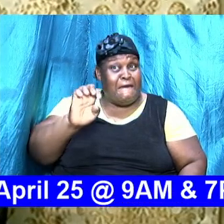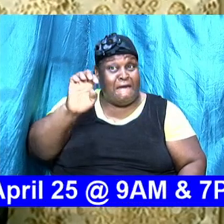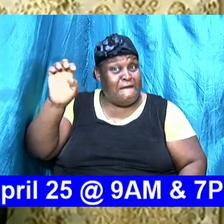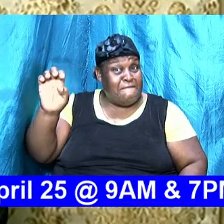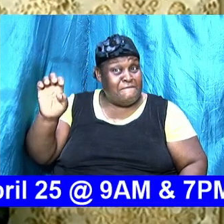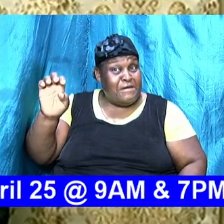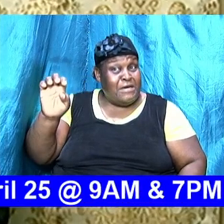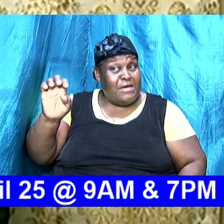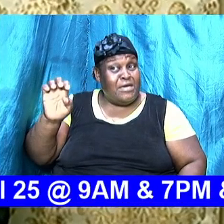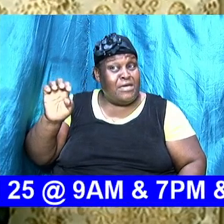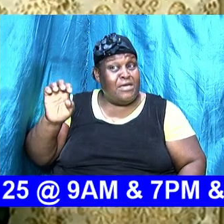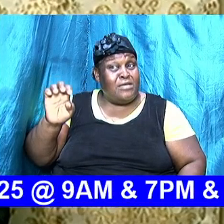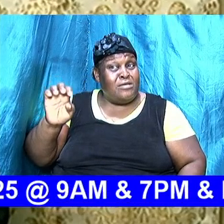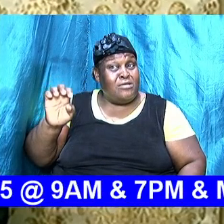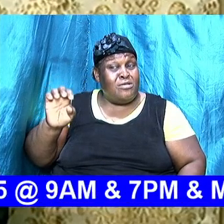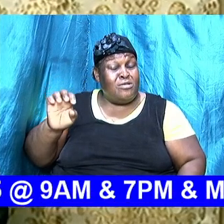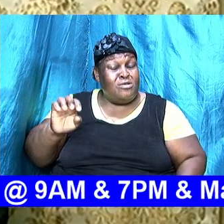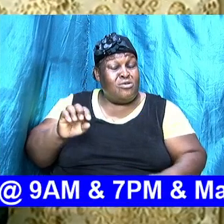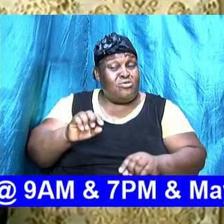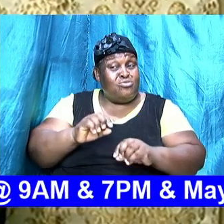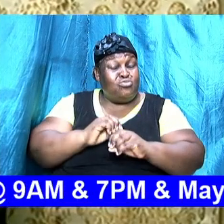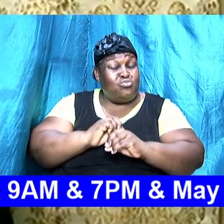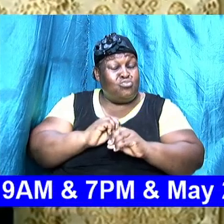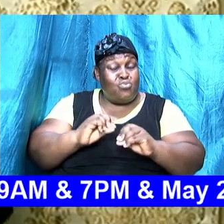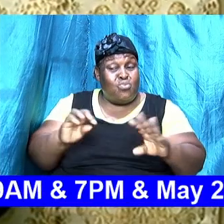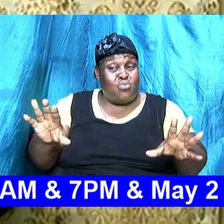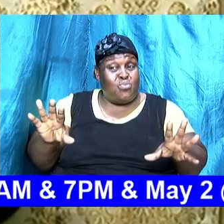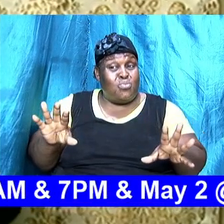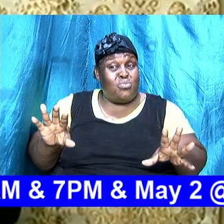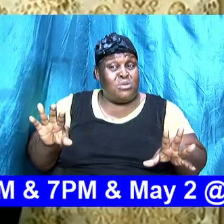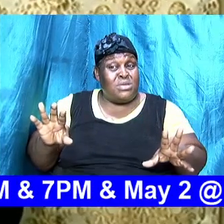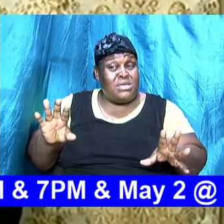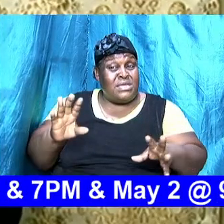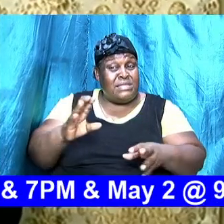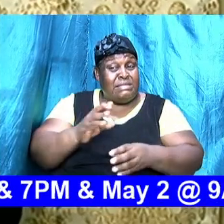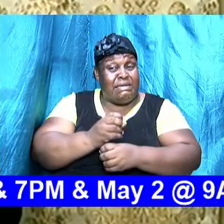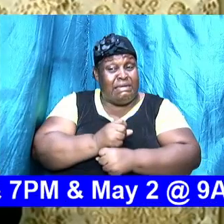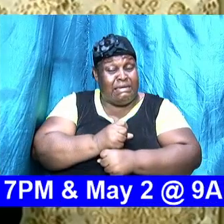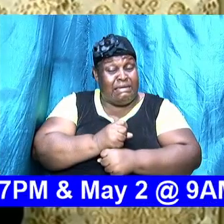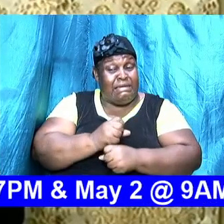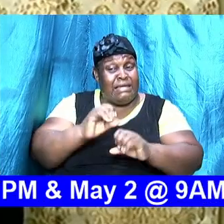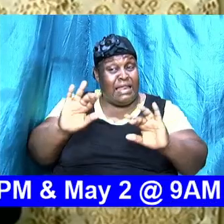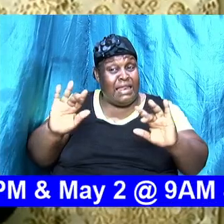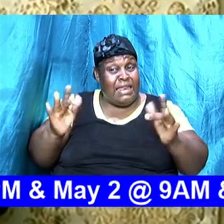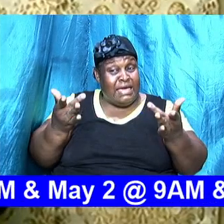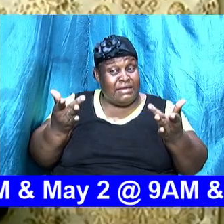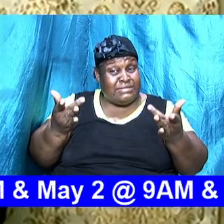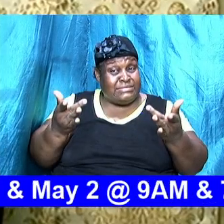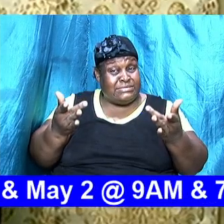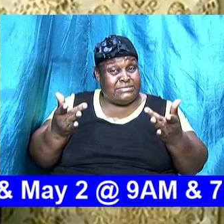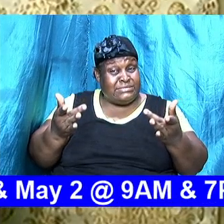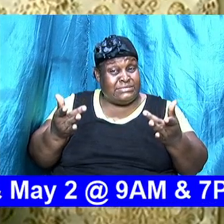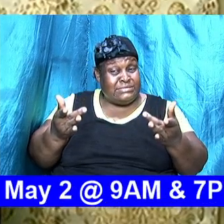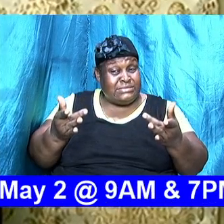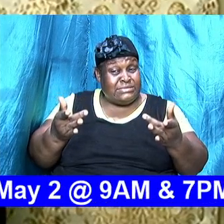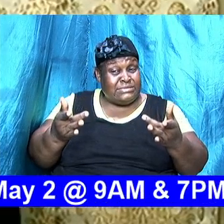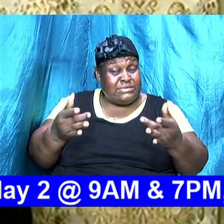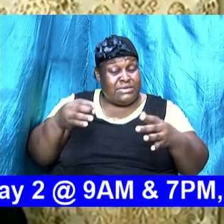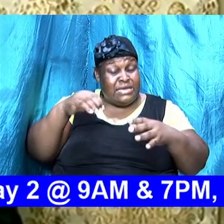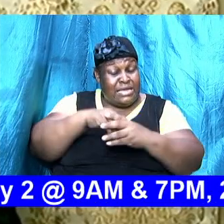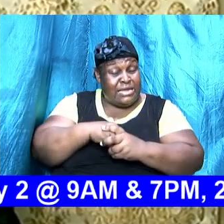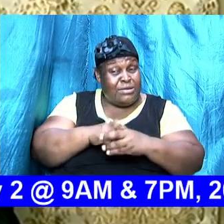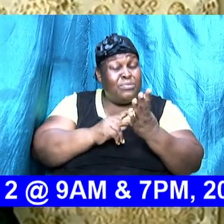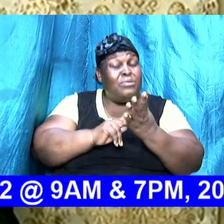to underestimate that point. In the scheme of things, in the program